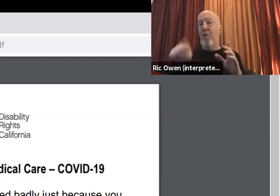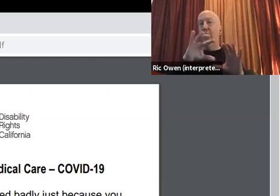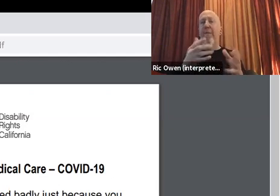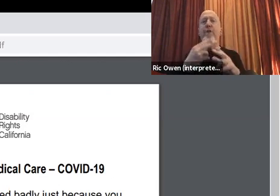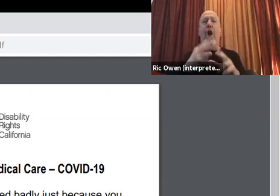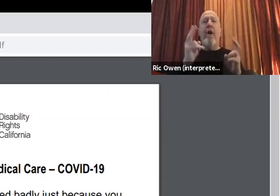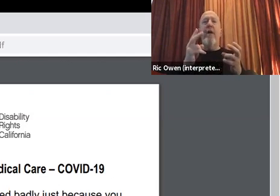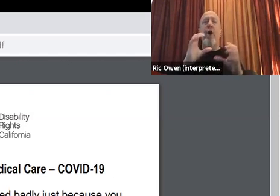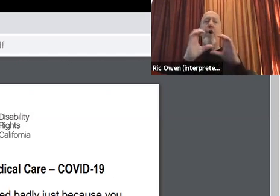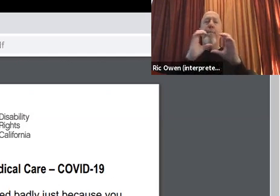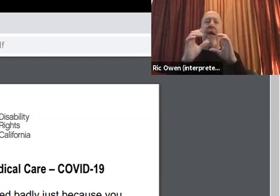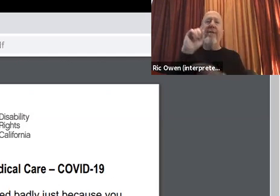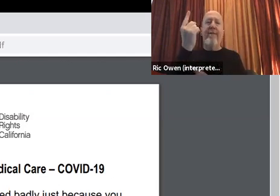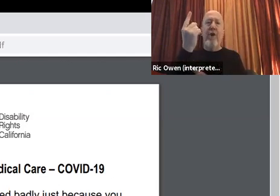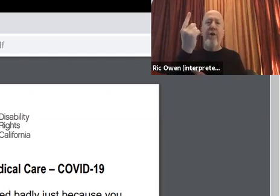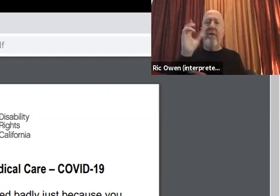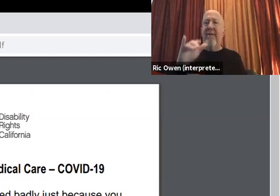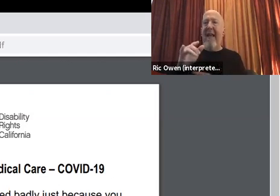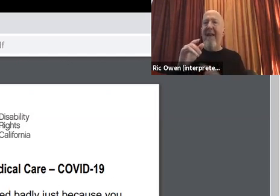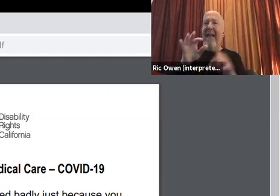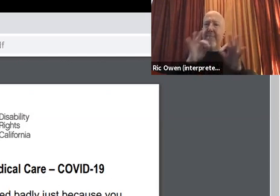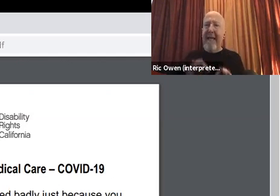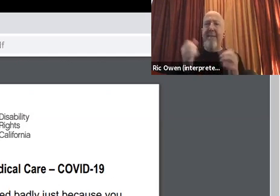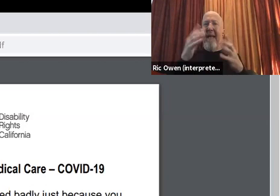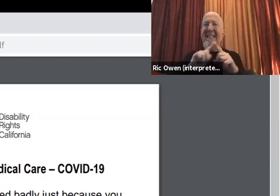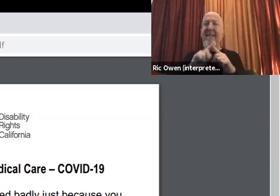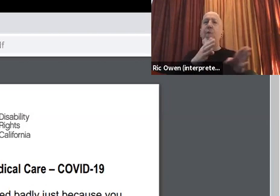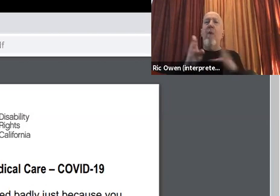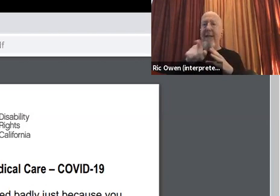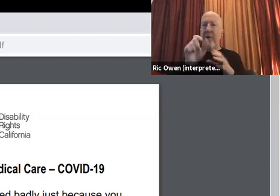First, which talks about all the ways to give people information.